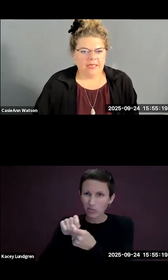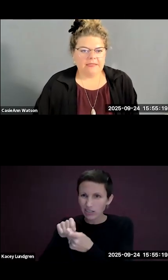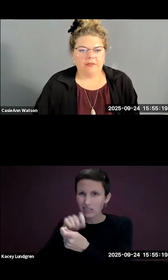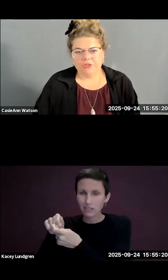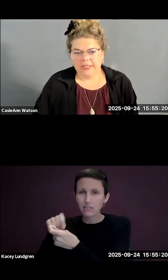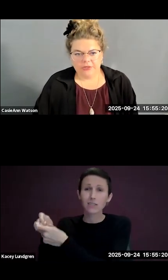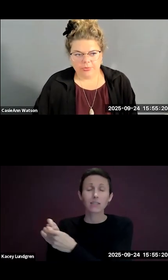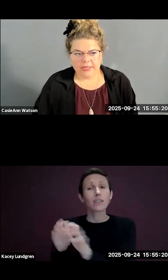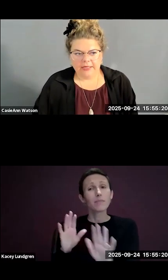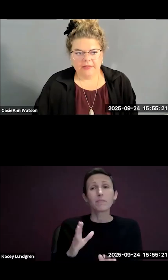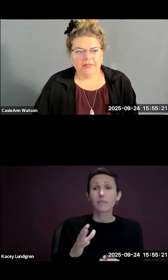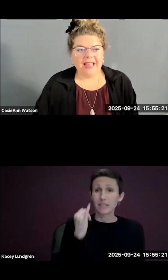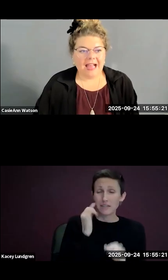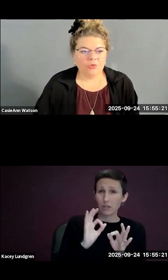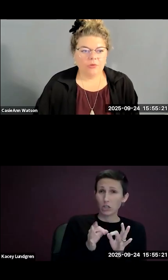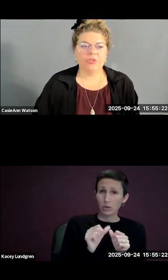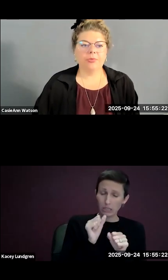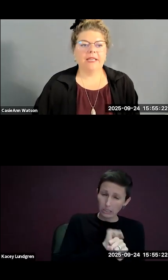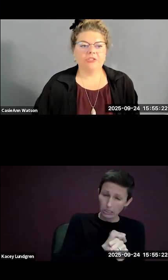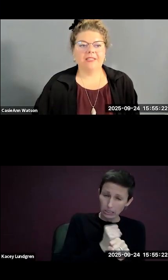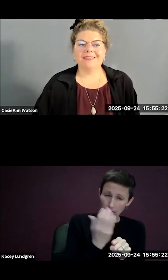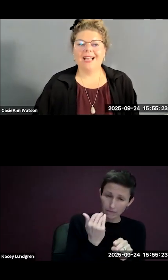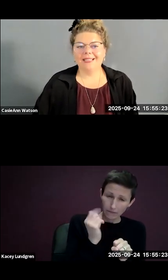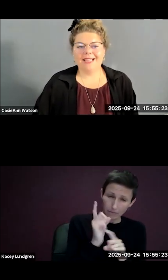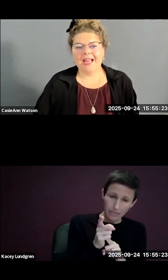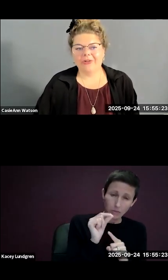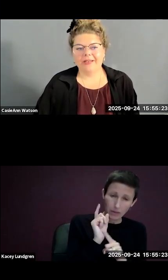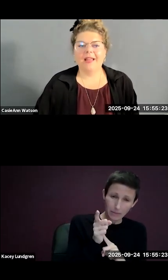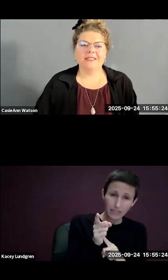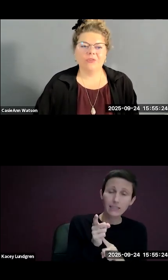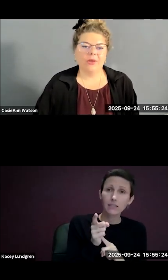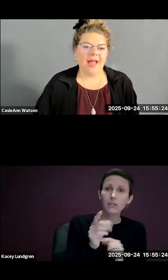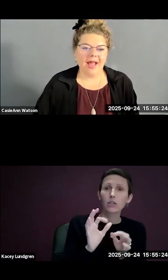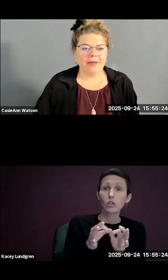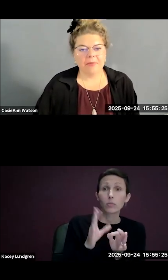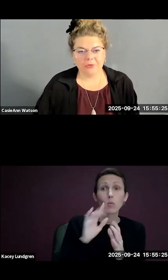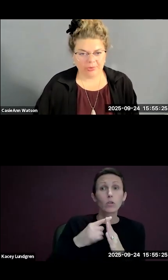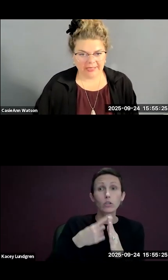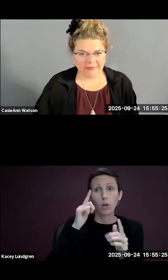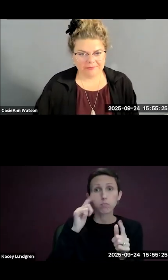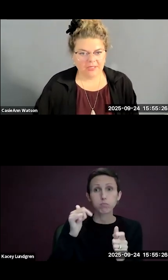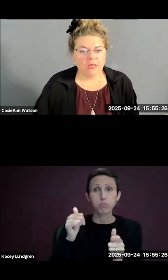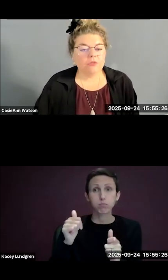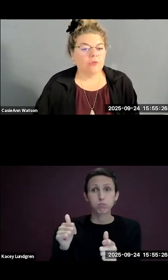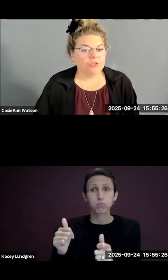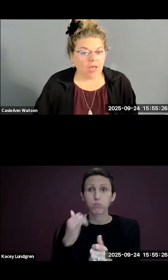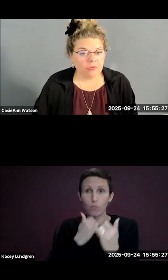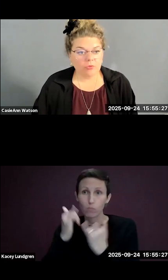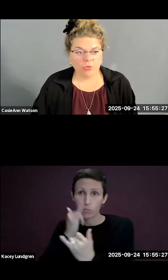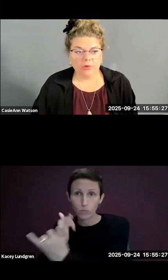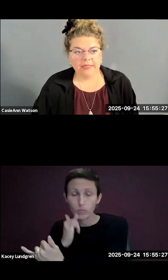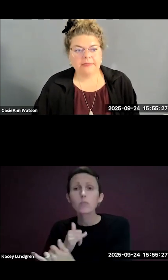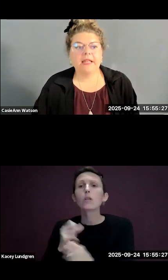15 to 20 minutes of straight interpreting, the actual interpretation is not as accurate as if you had had a mental break. So